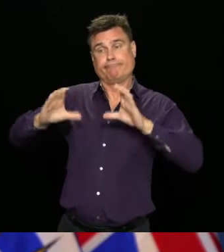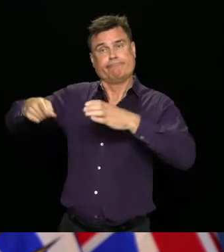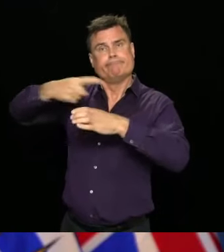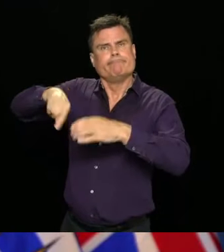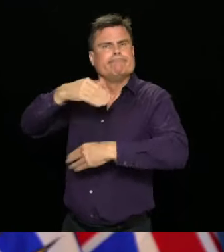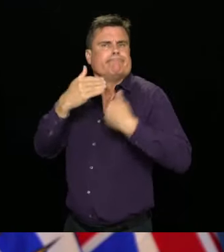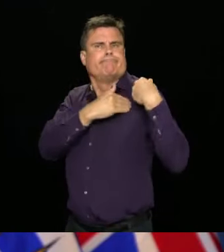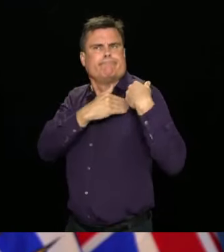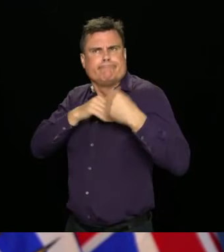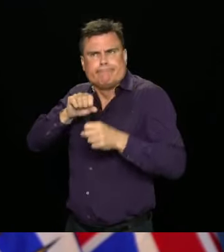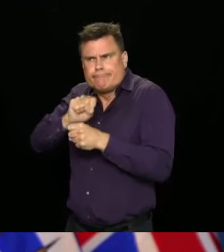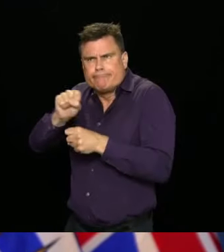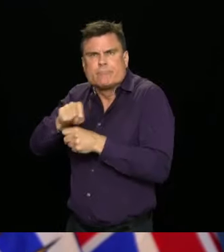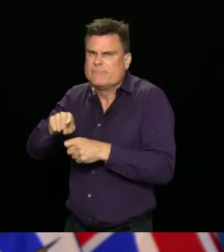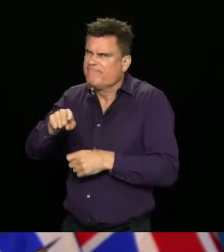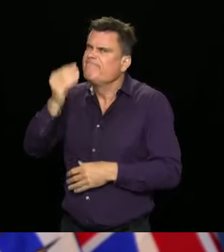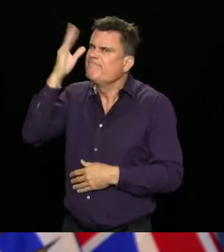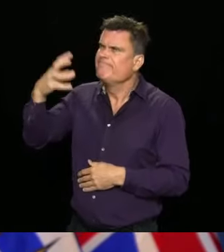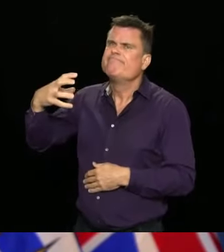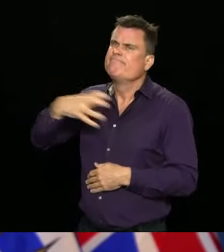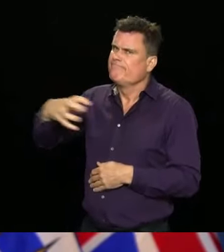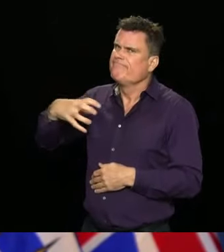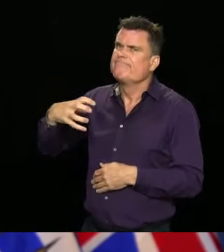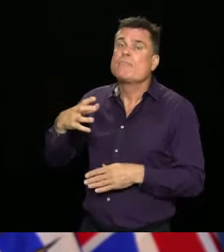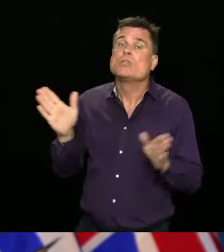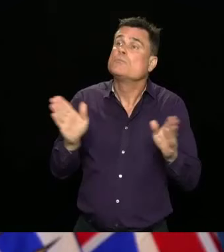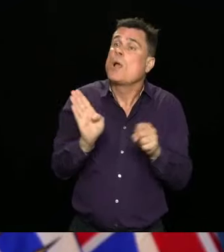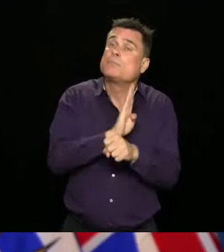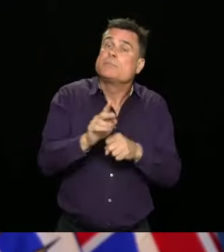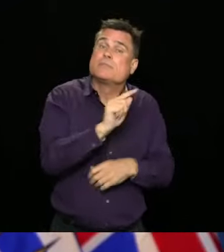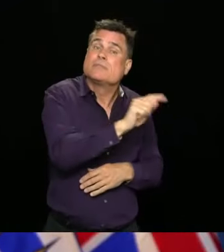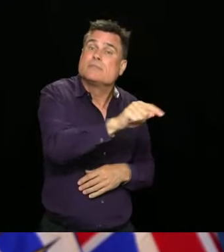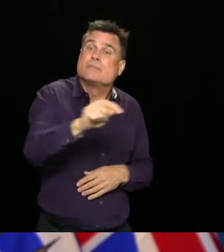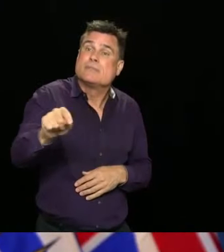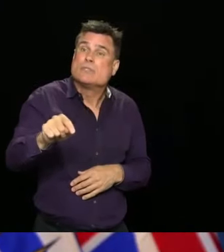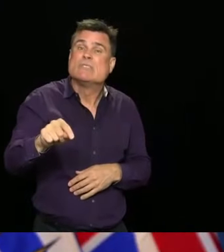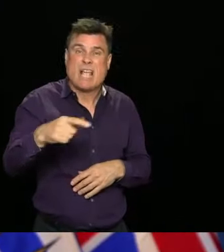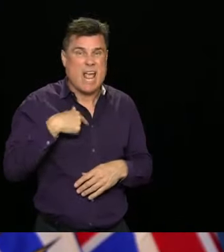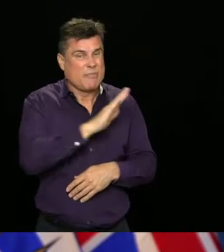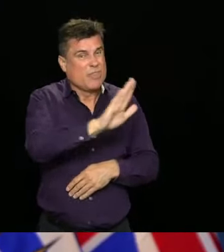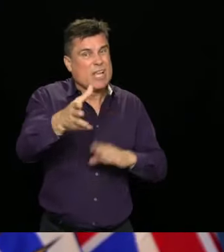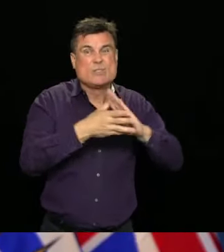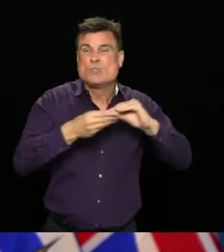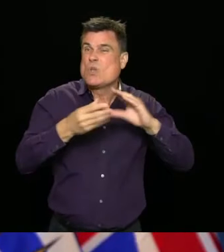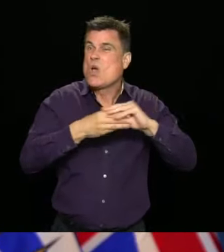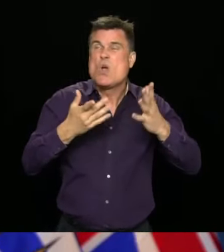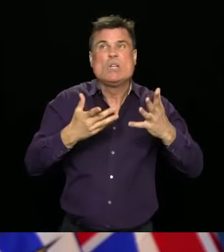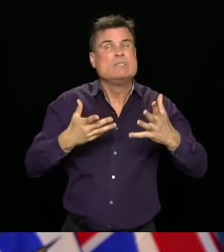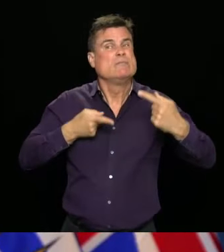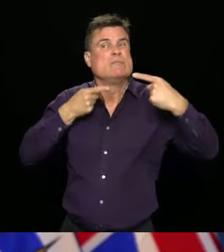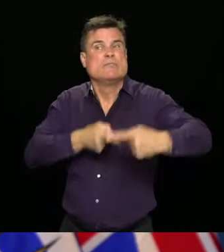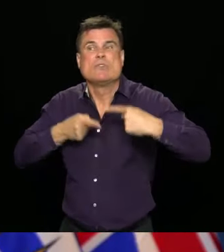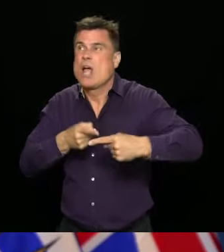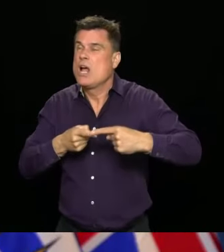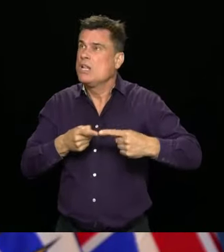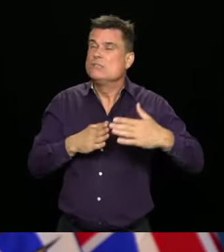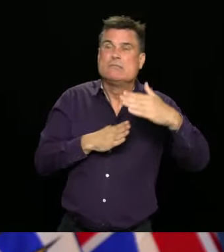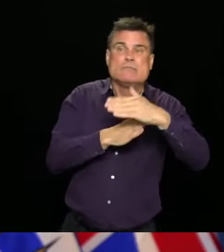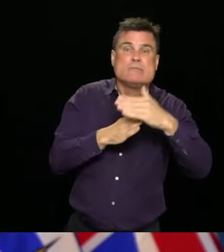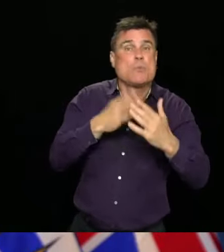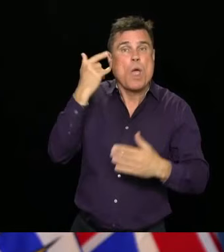Task Force. We've heard it from small businesses and from MLAs around the province that there are certainly some tenants who